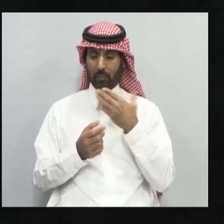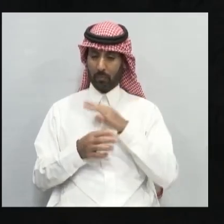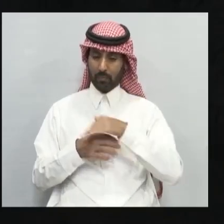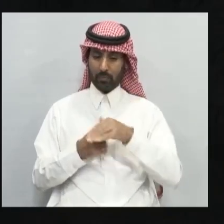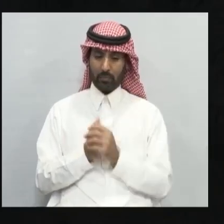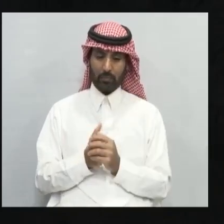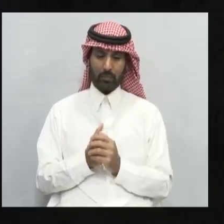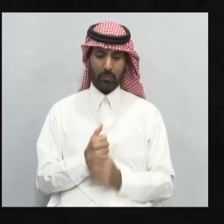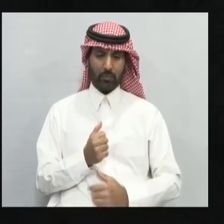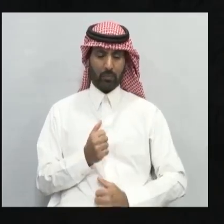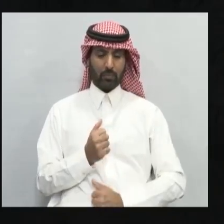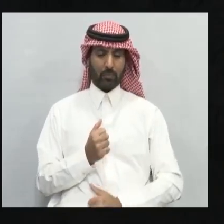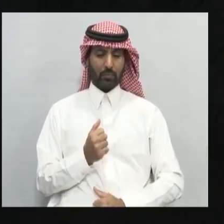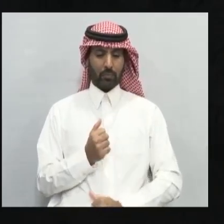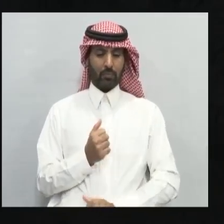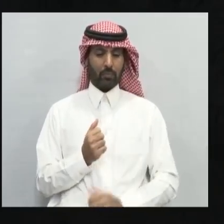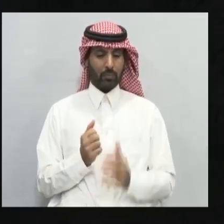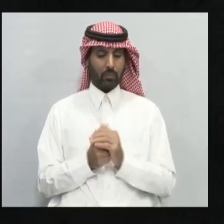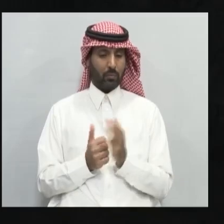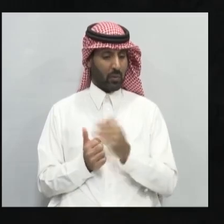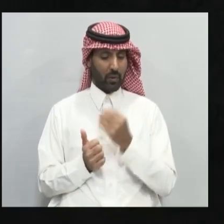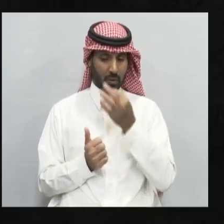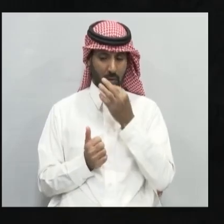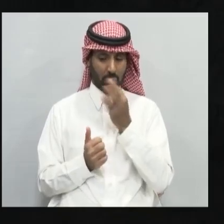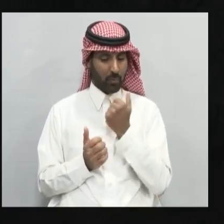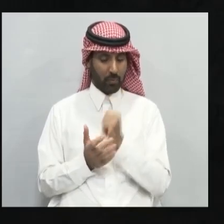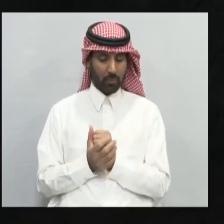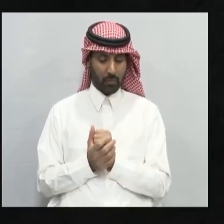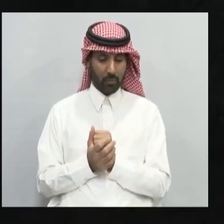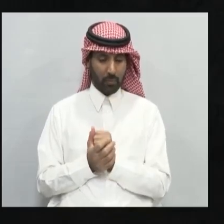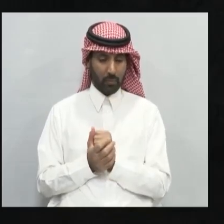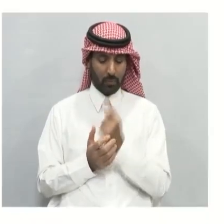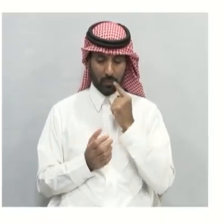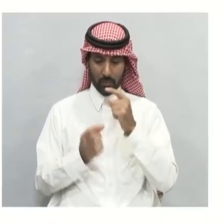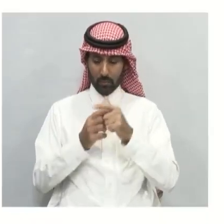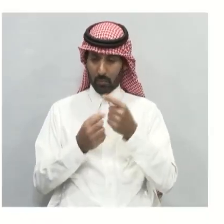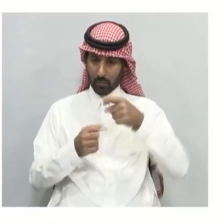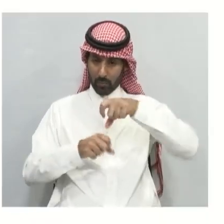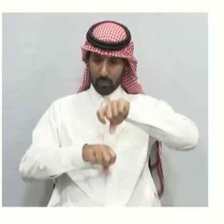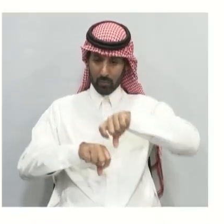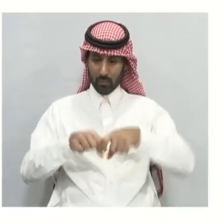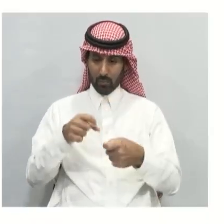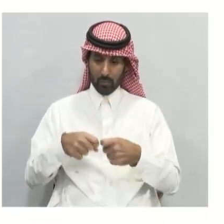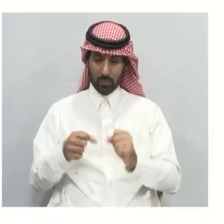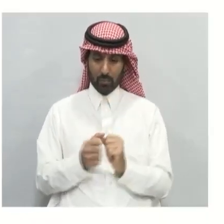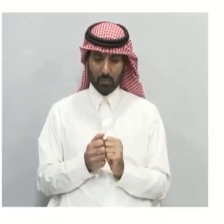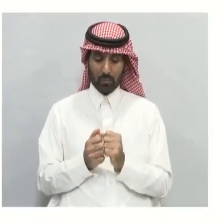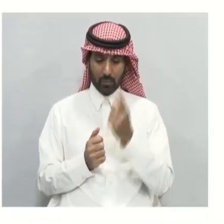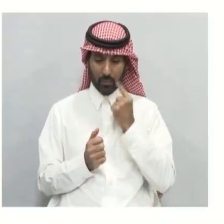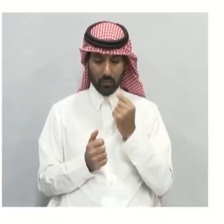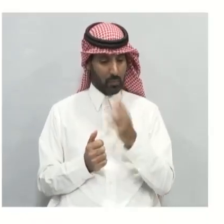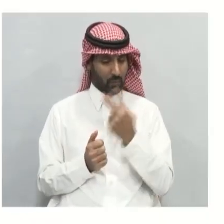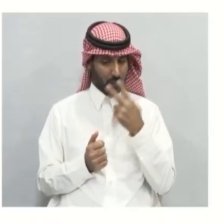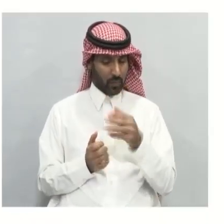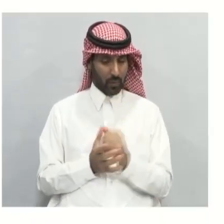infections. What if we didn't have the penicillin? It is a chemical. So how would our life